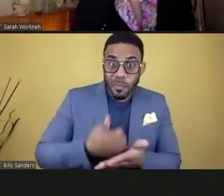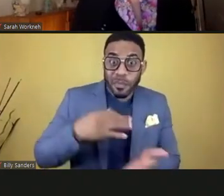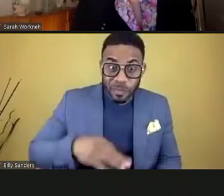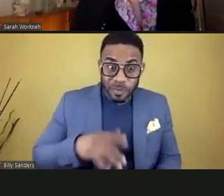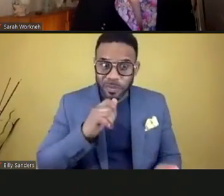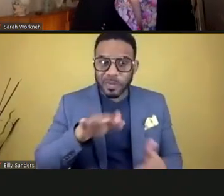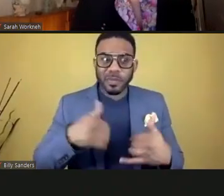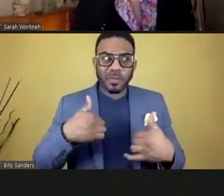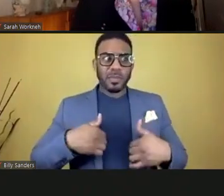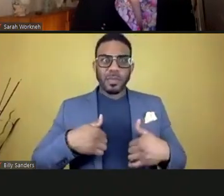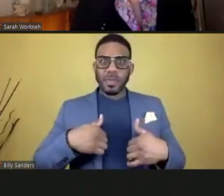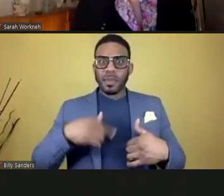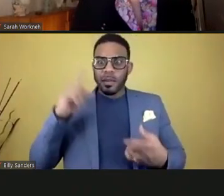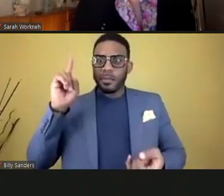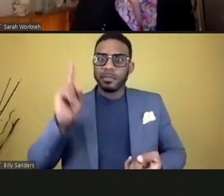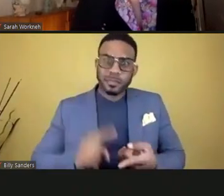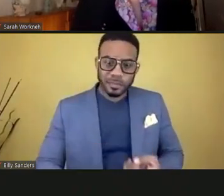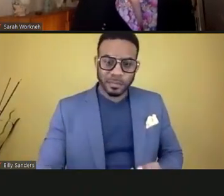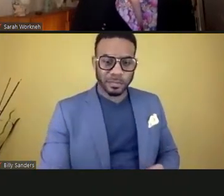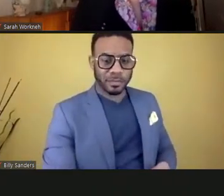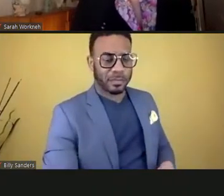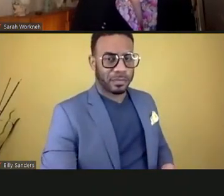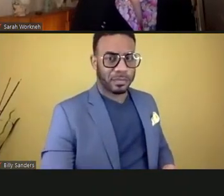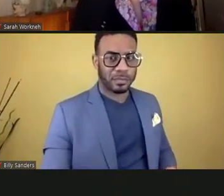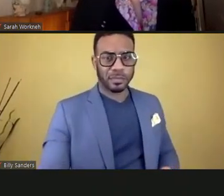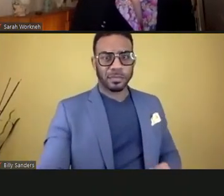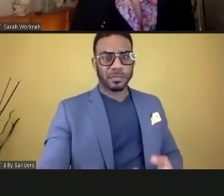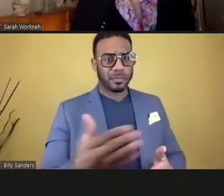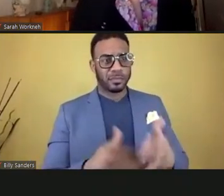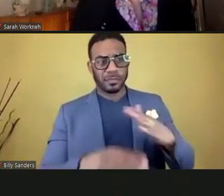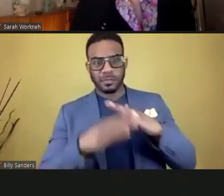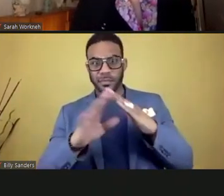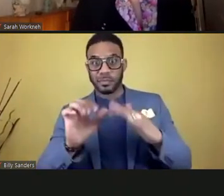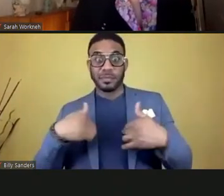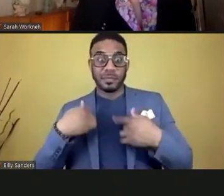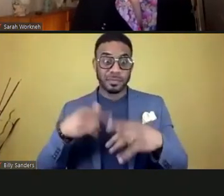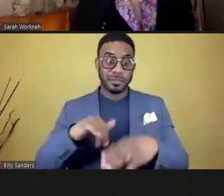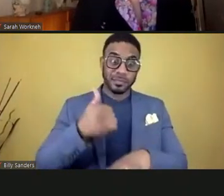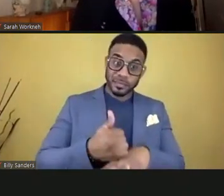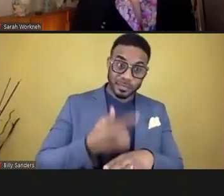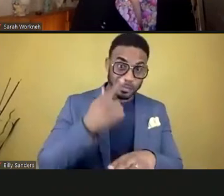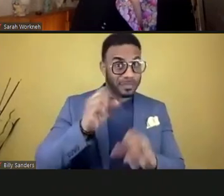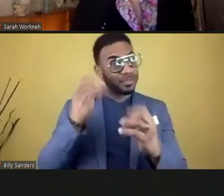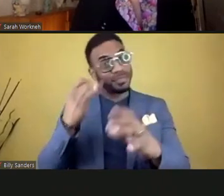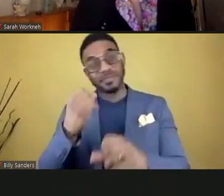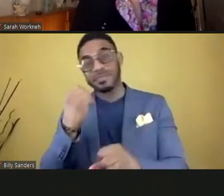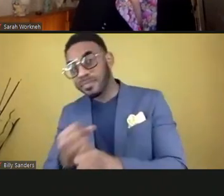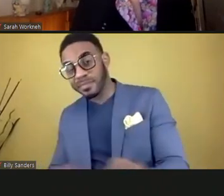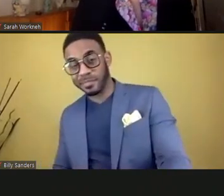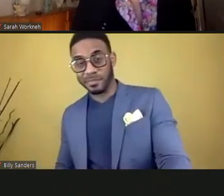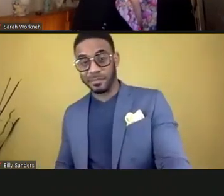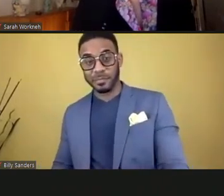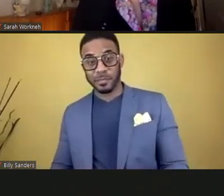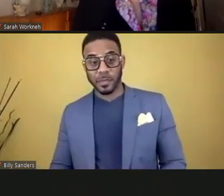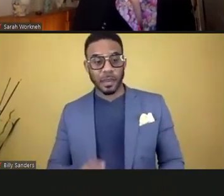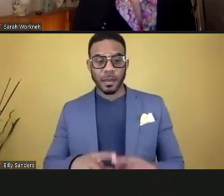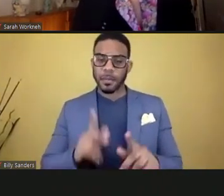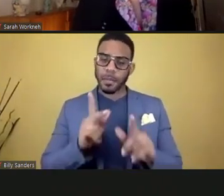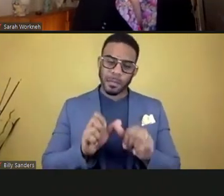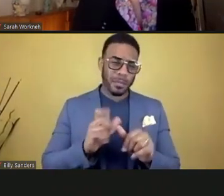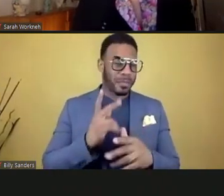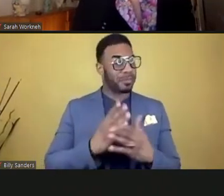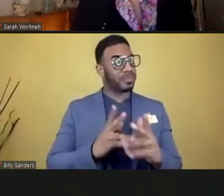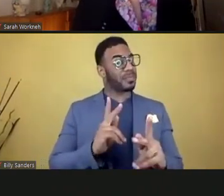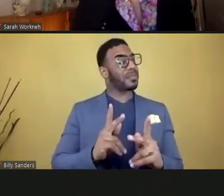how can we like minimize some of these barriers that have been in place for many, many years that keep some